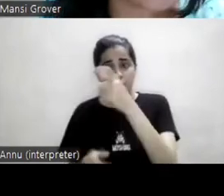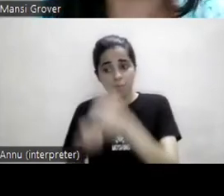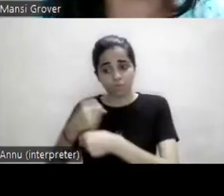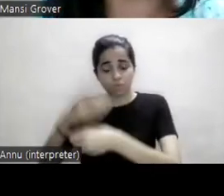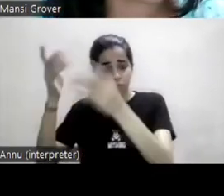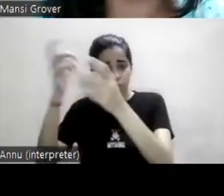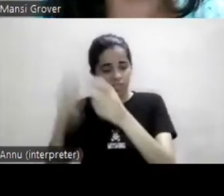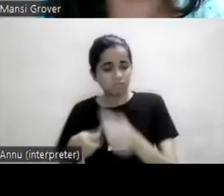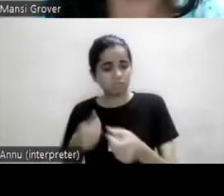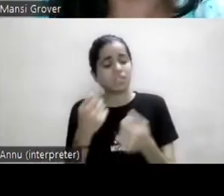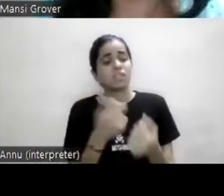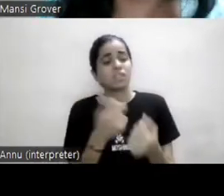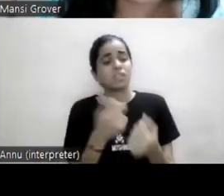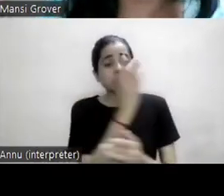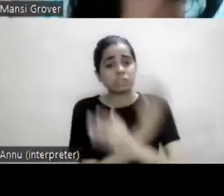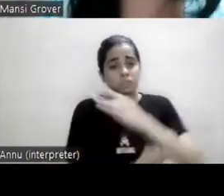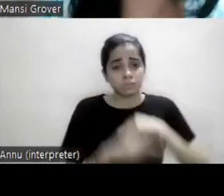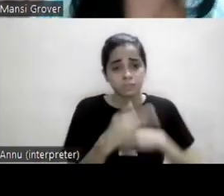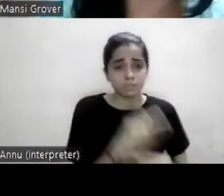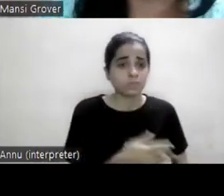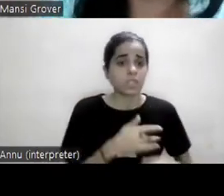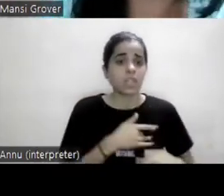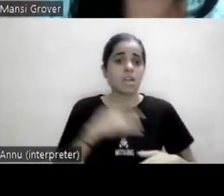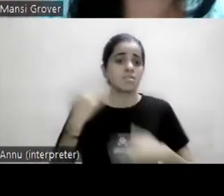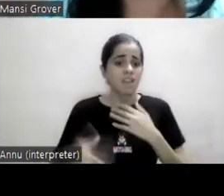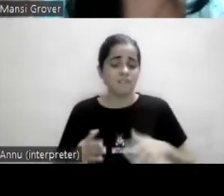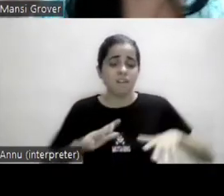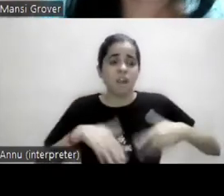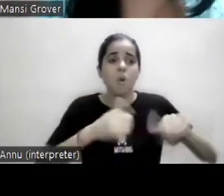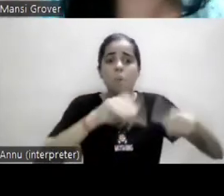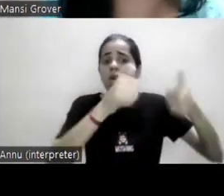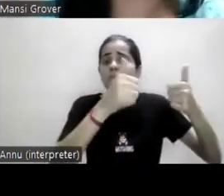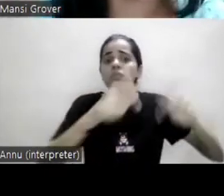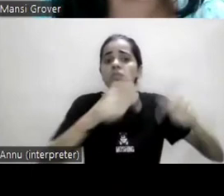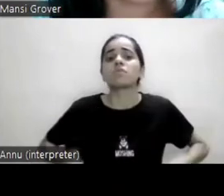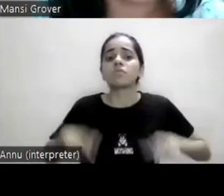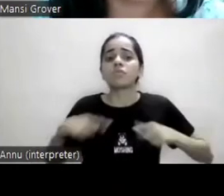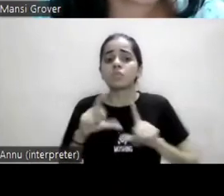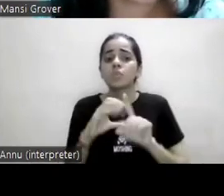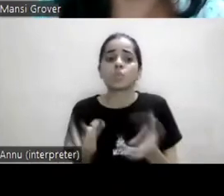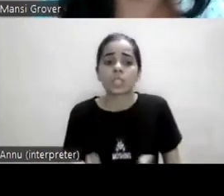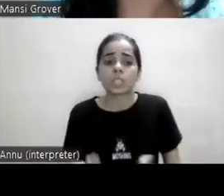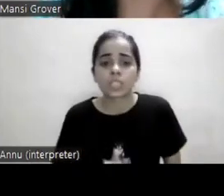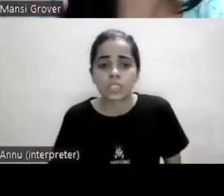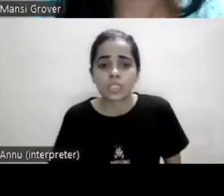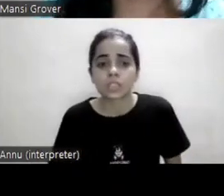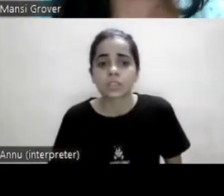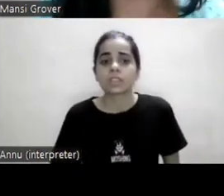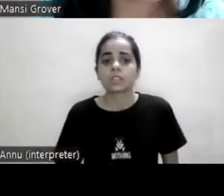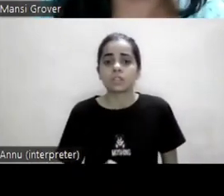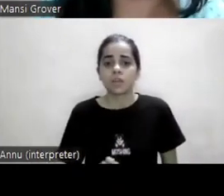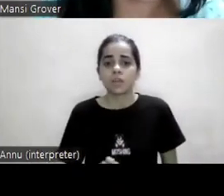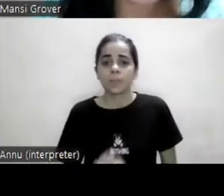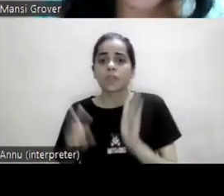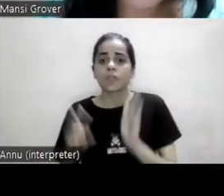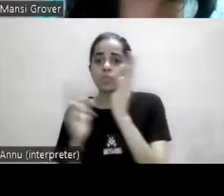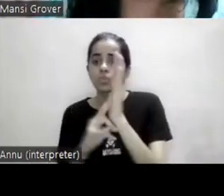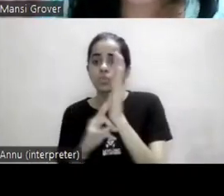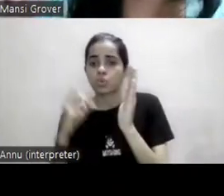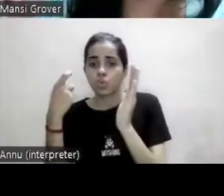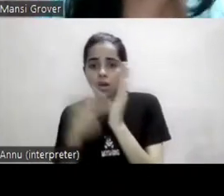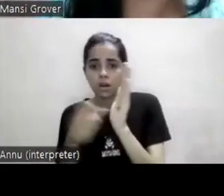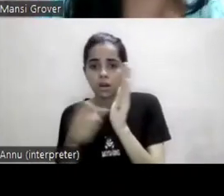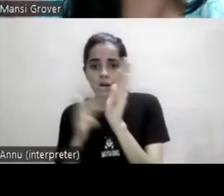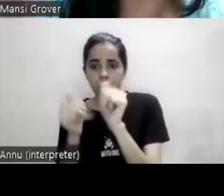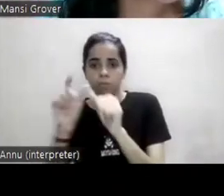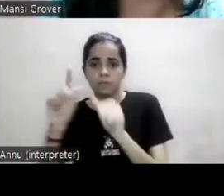an abnormality, you are basically hinting at what is normal, what is normality. And when